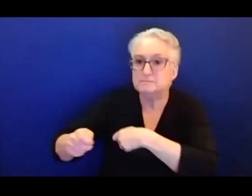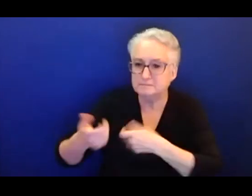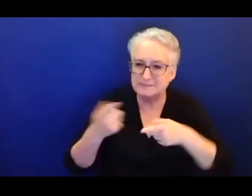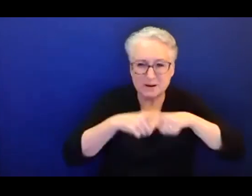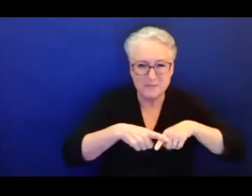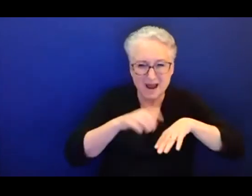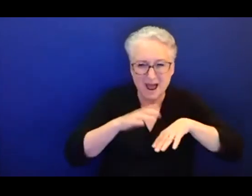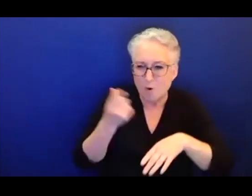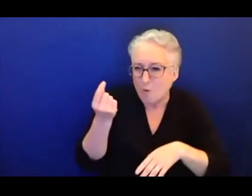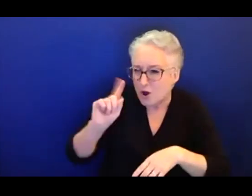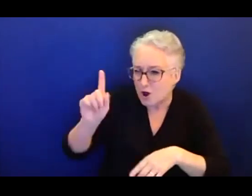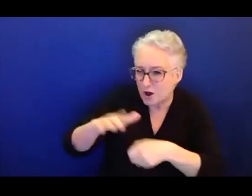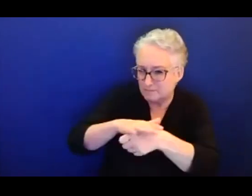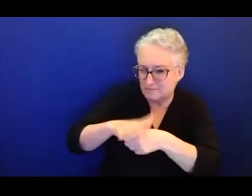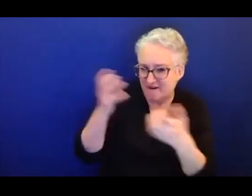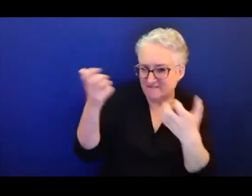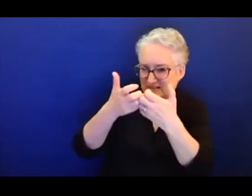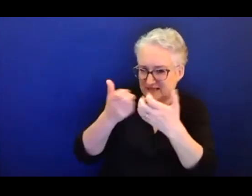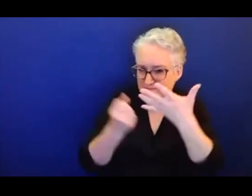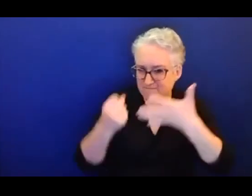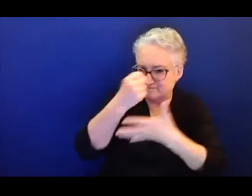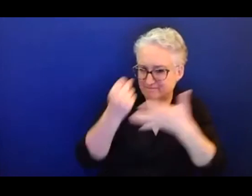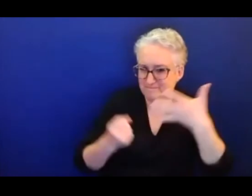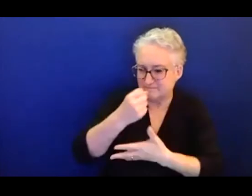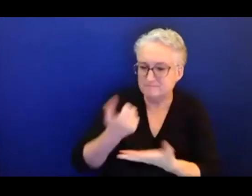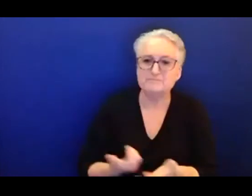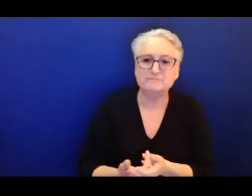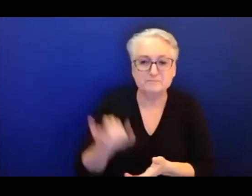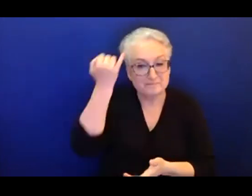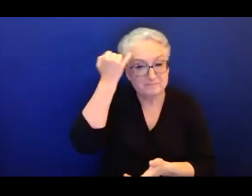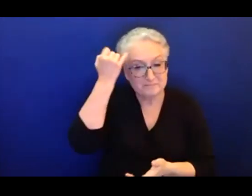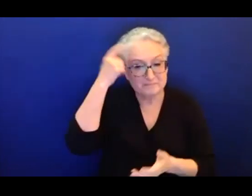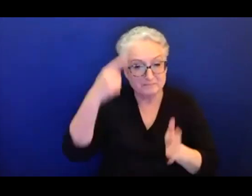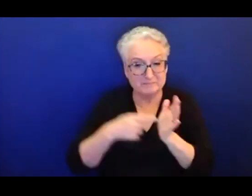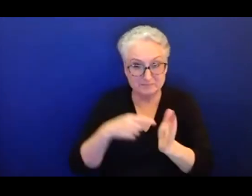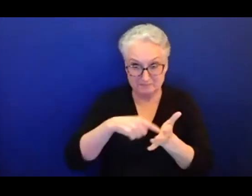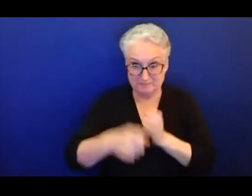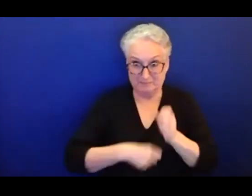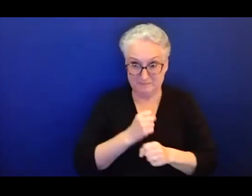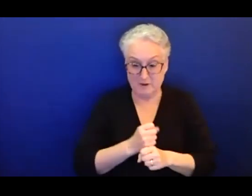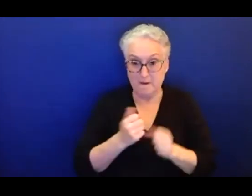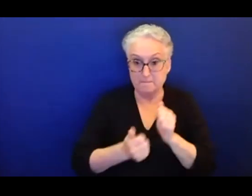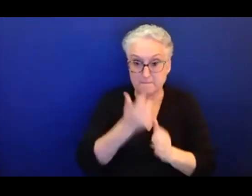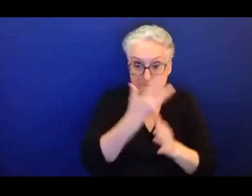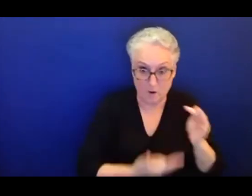So for instance, this year we're doing a mix of both community-based playgrounds as well as rec center playgrounds.